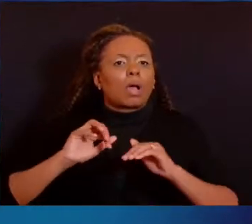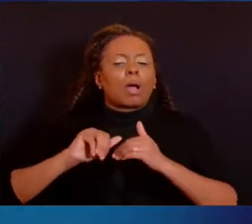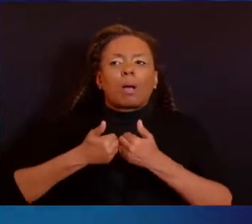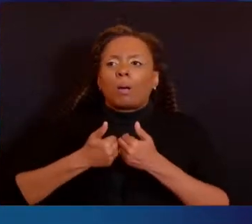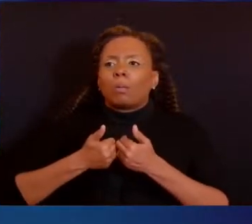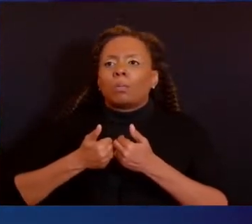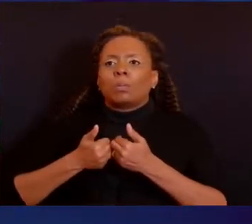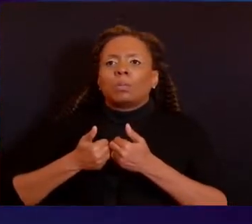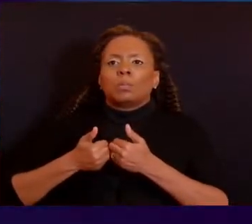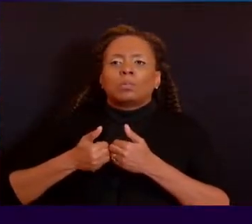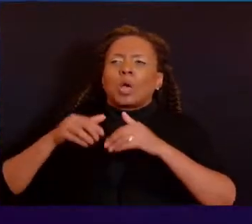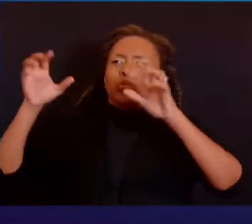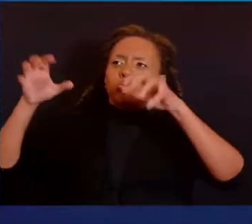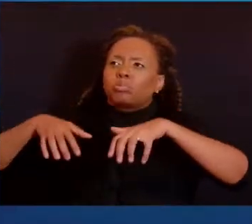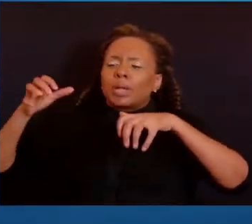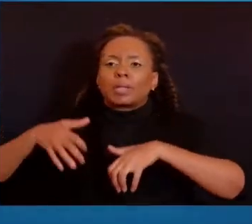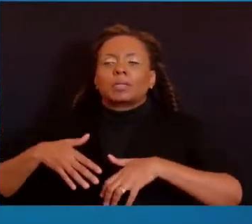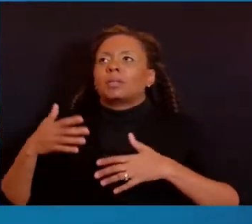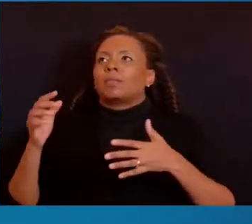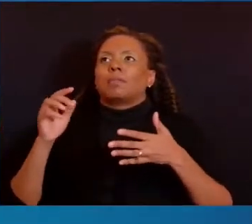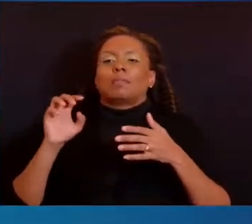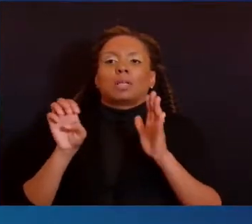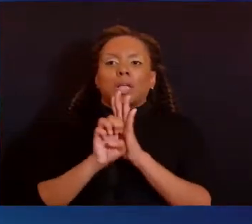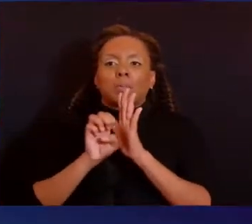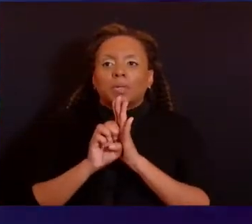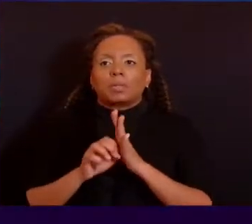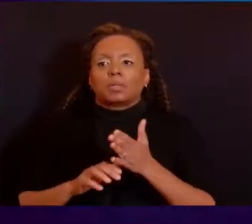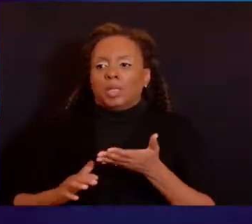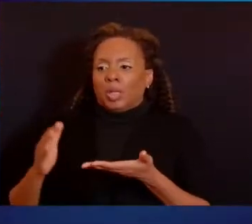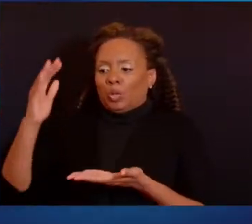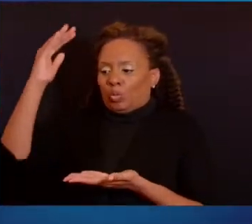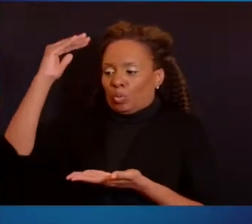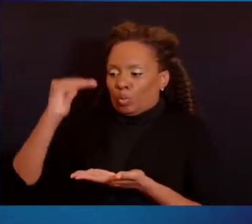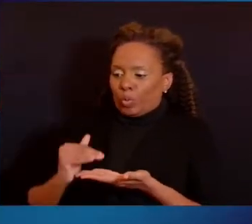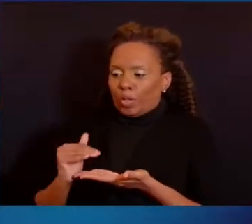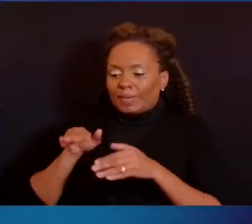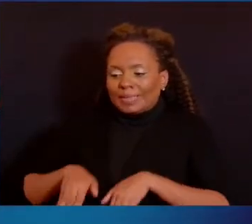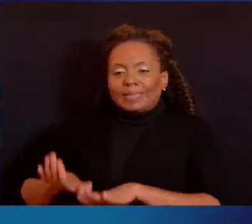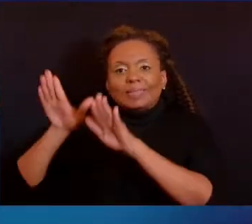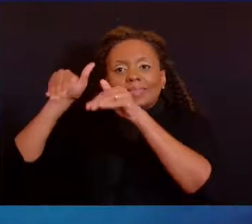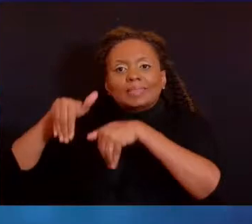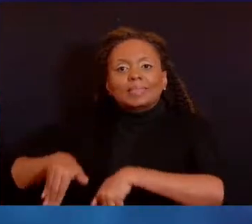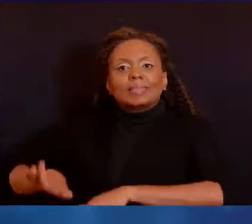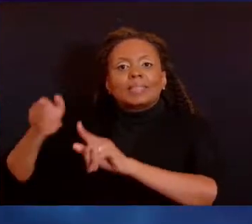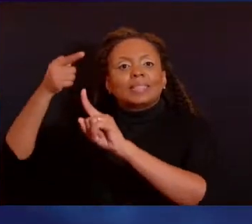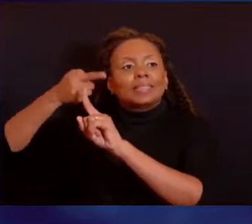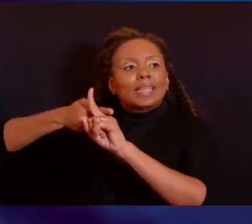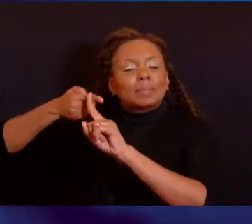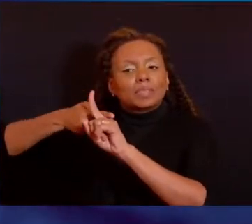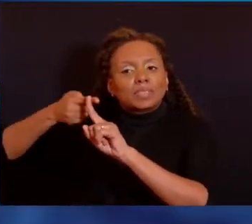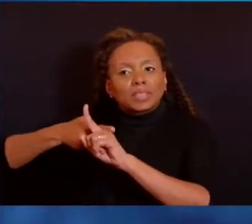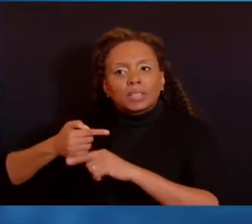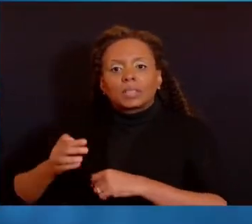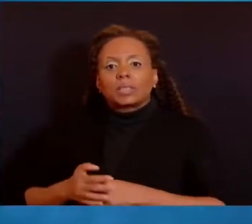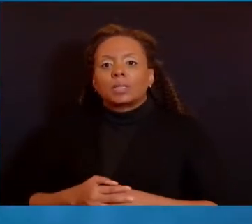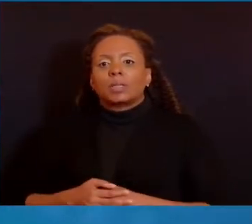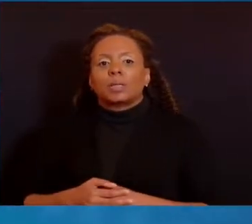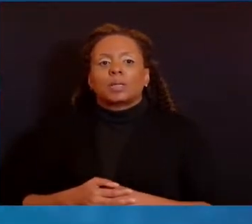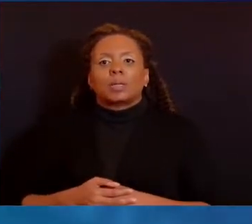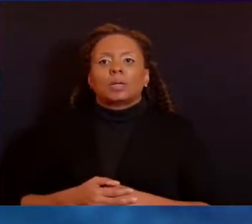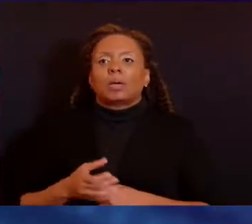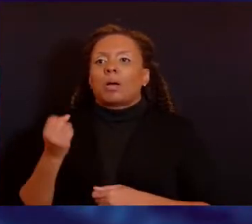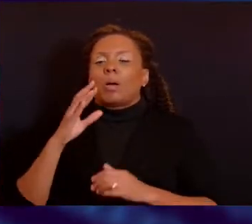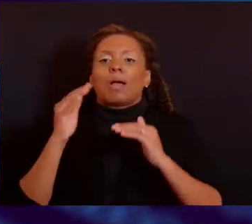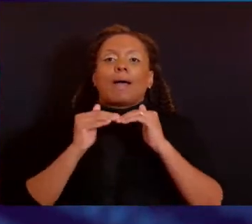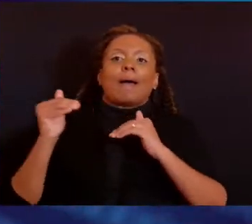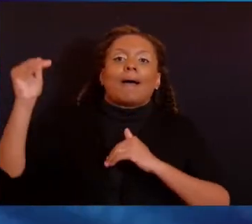quick time? Was there a spike in was there a reduction in ocean temperature? Was there a sudden high level of moisture absorption